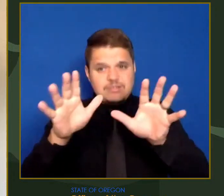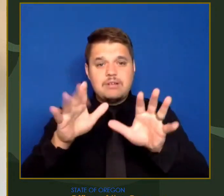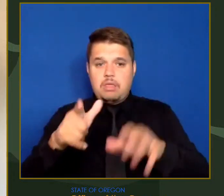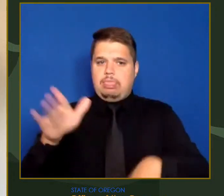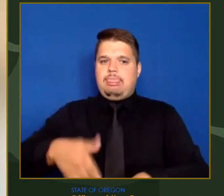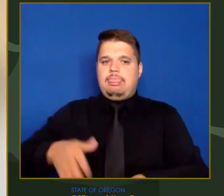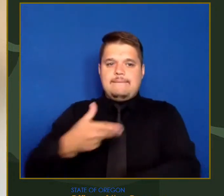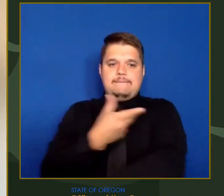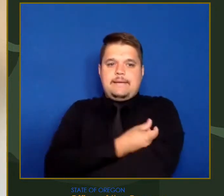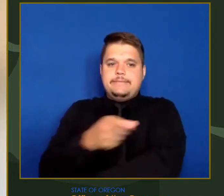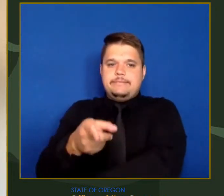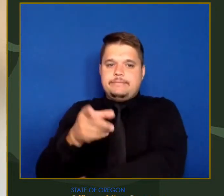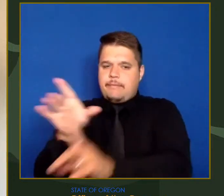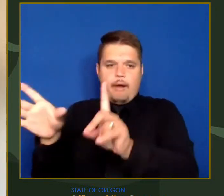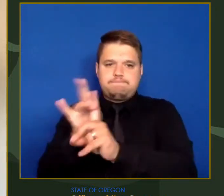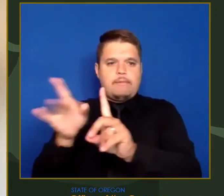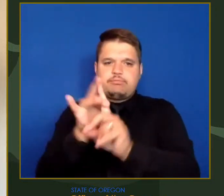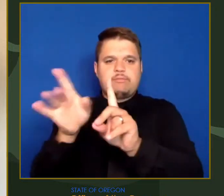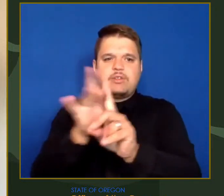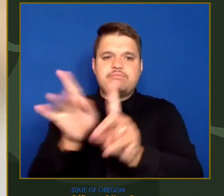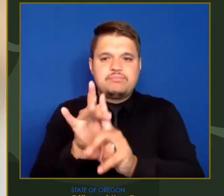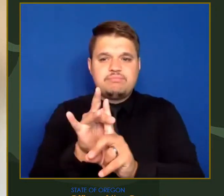deaths, unfortunately, in our hospital system.